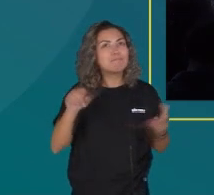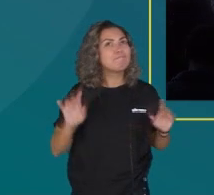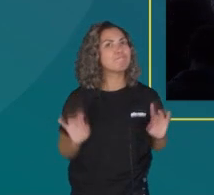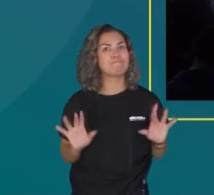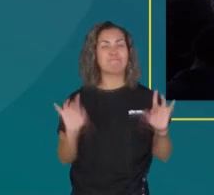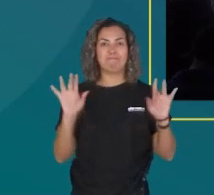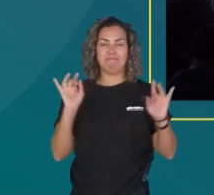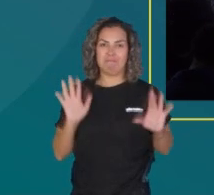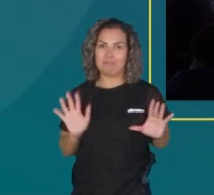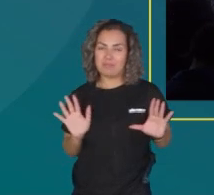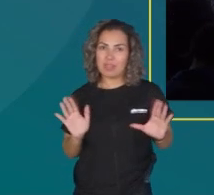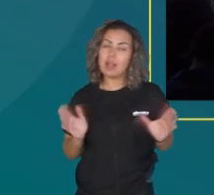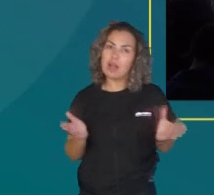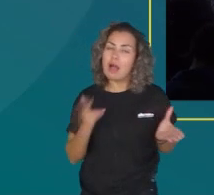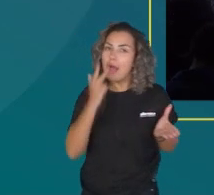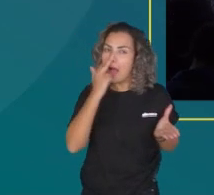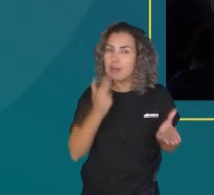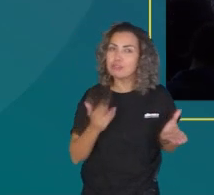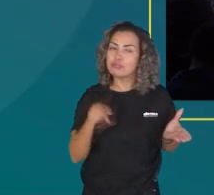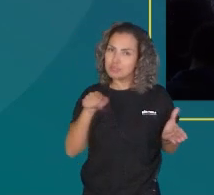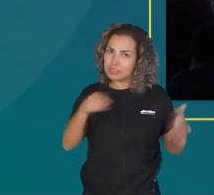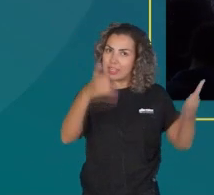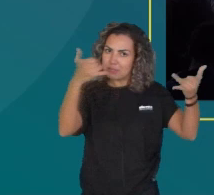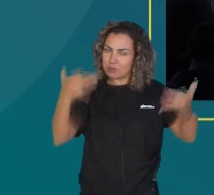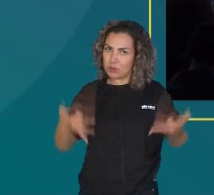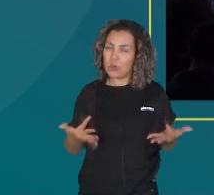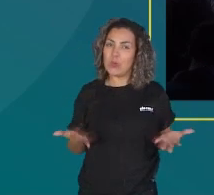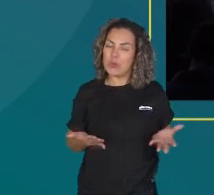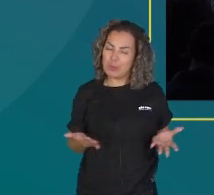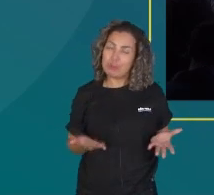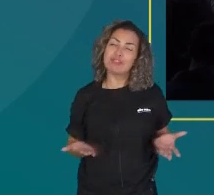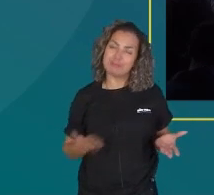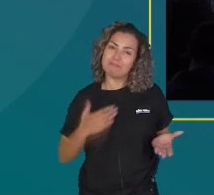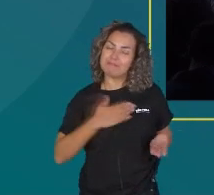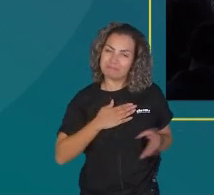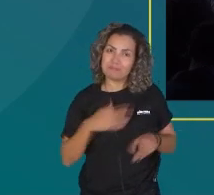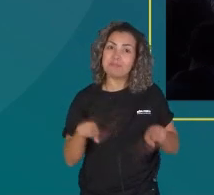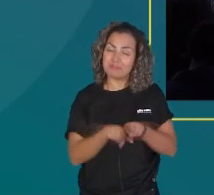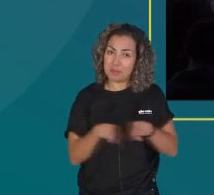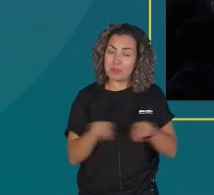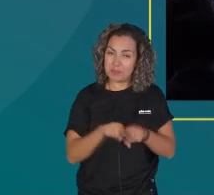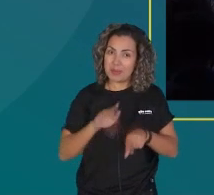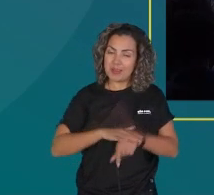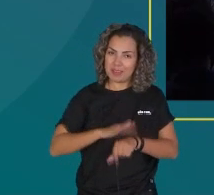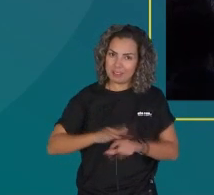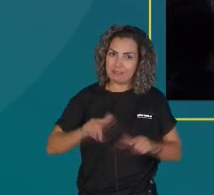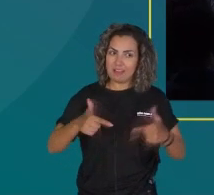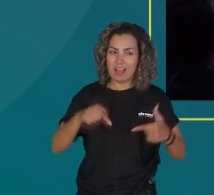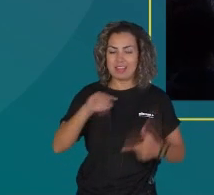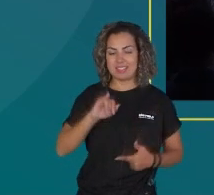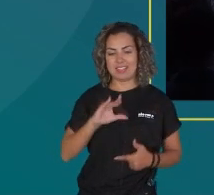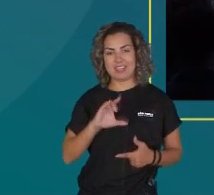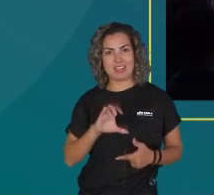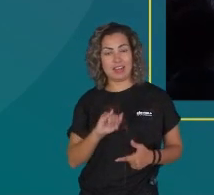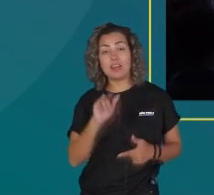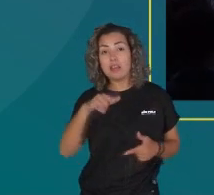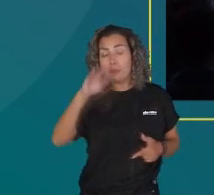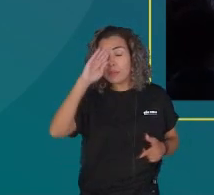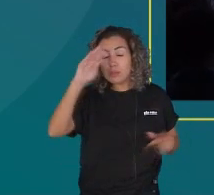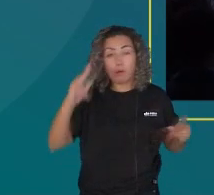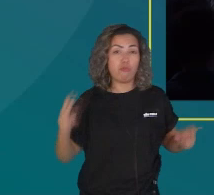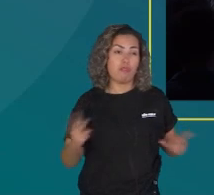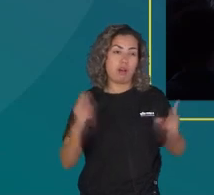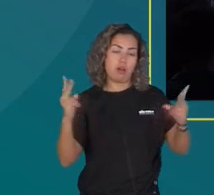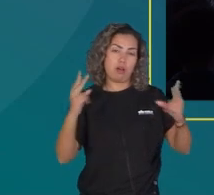on here is about also something we do in ICLEI in our water work, is talk about the value. We talk about the value of water, but we